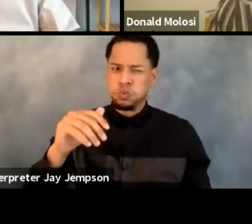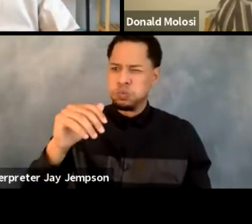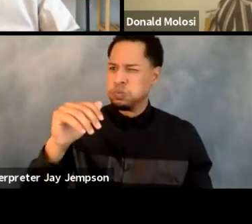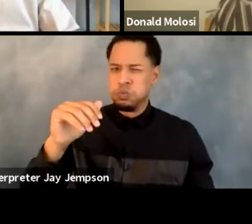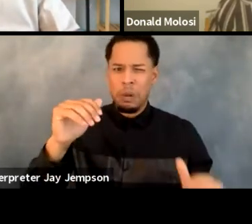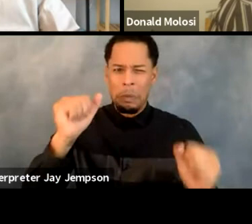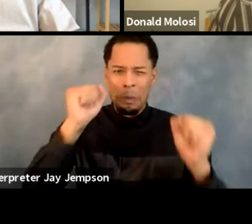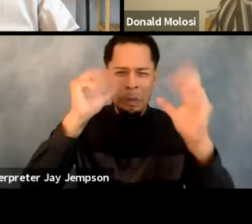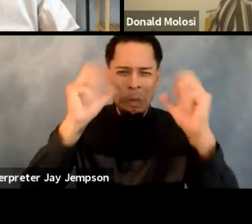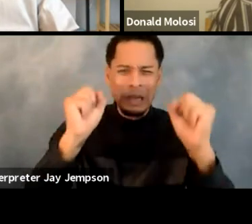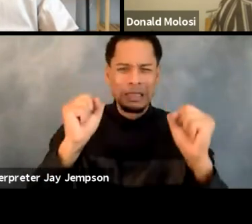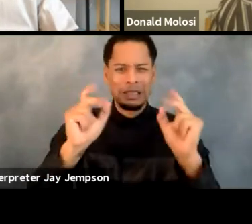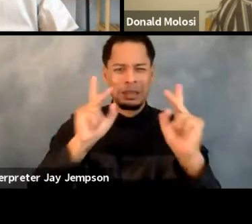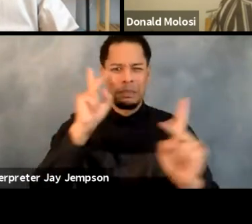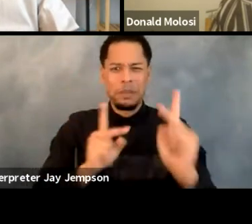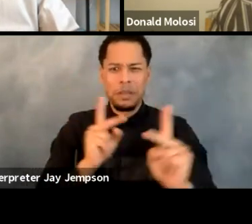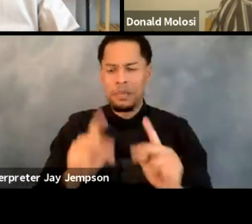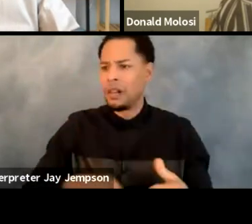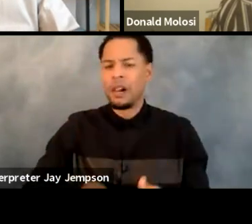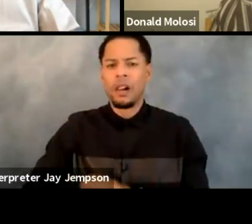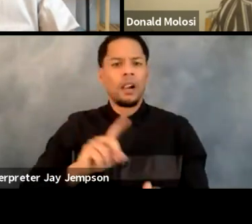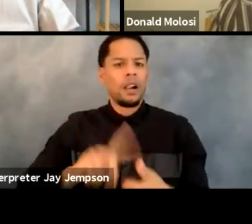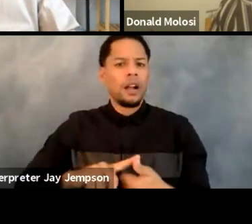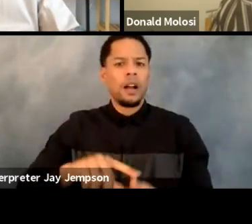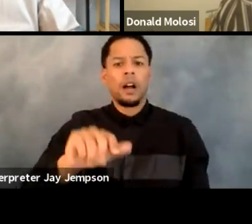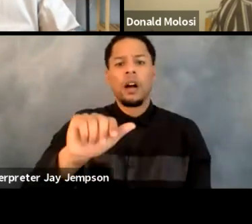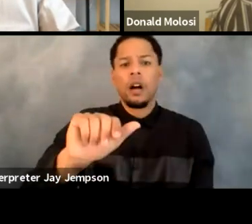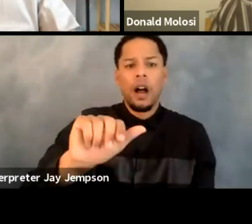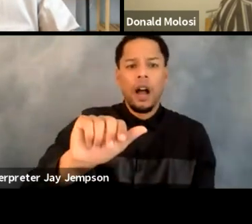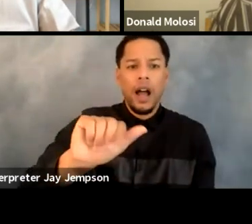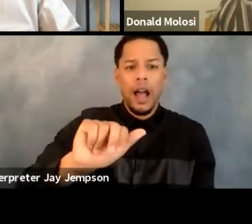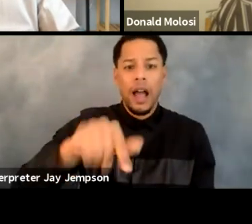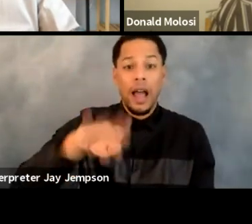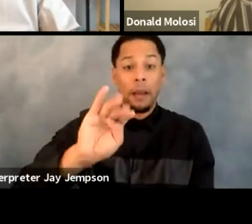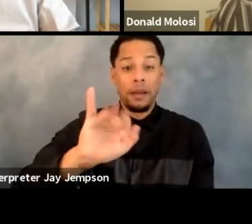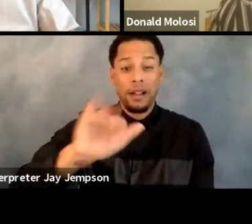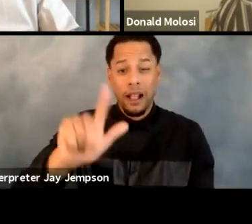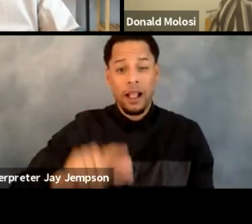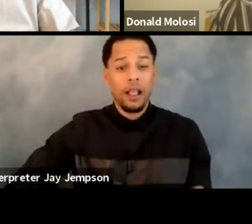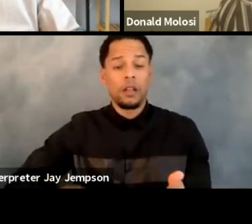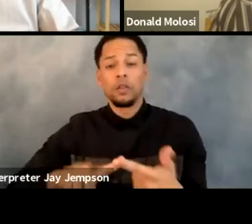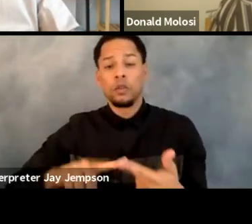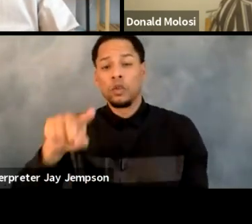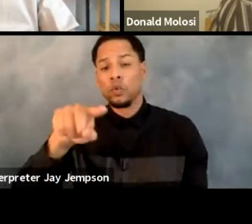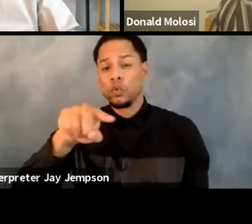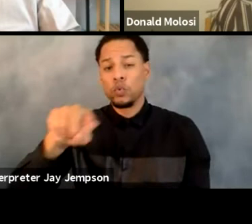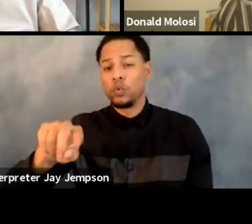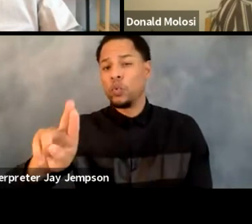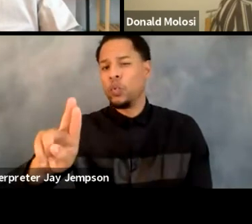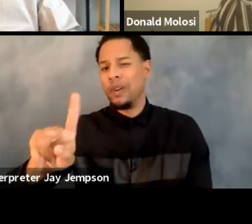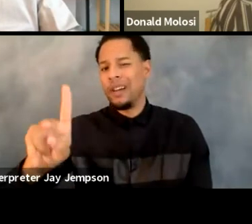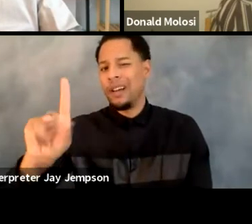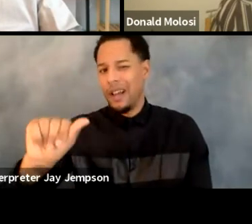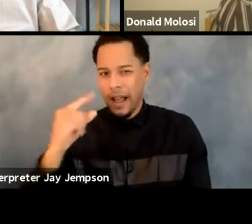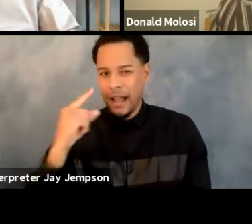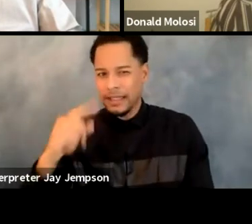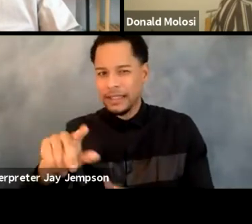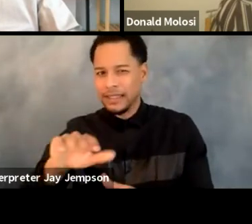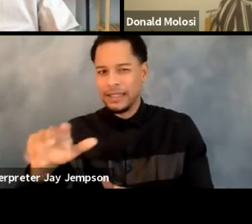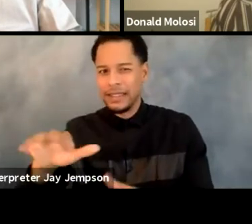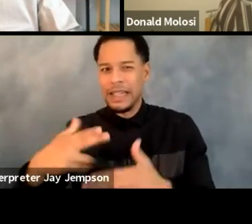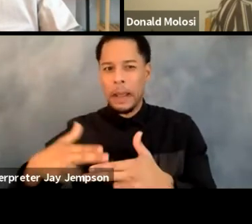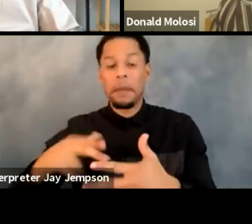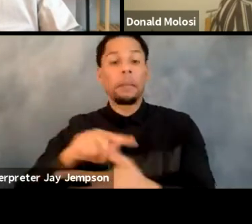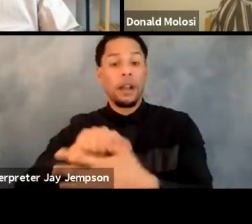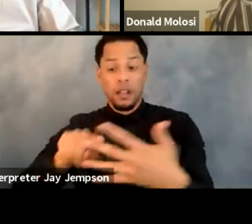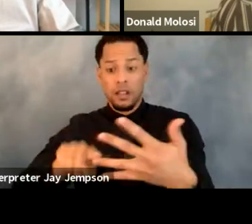Masuka, and Mom Abigail. And two of them have since passed on, and for me, that